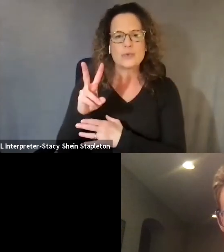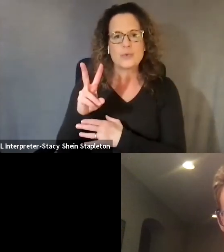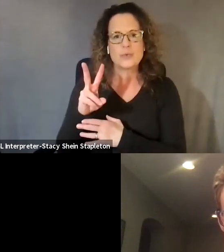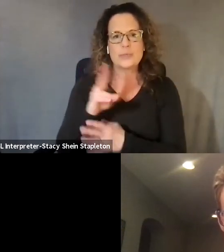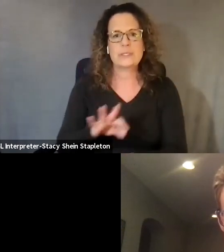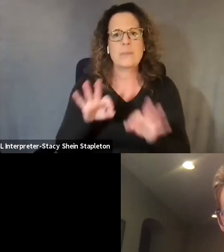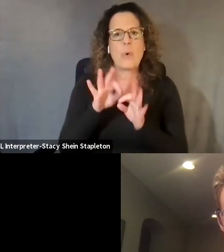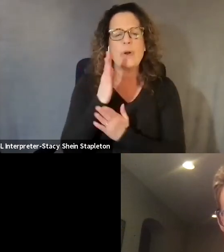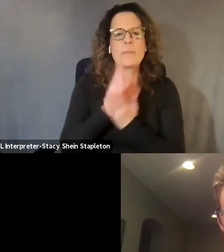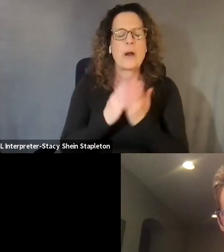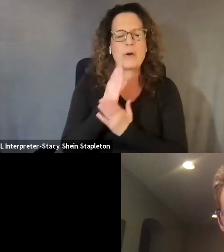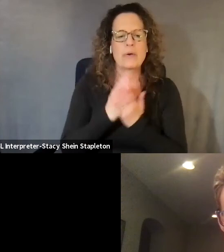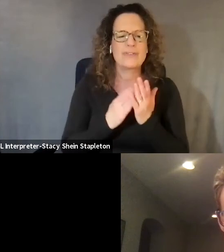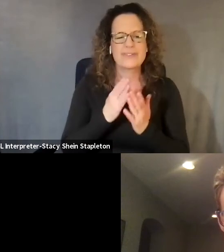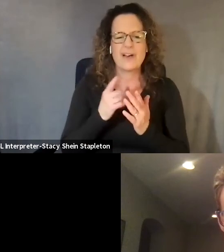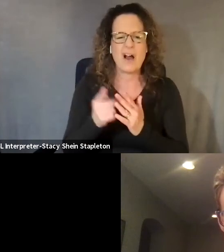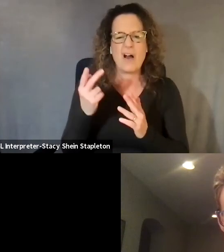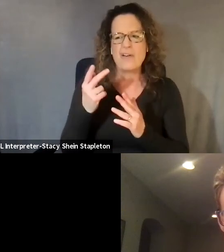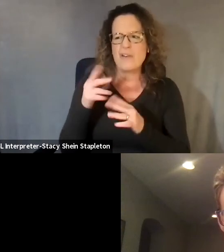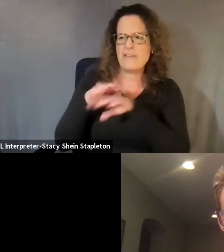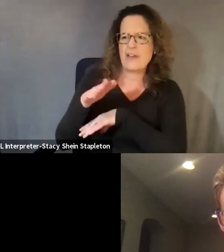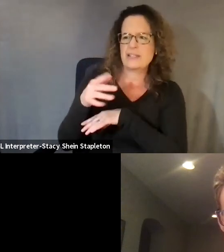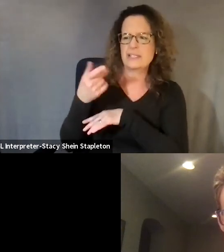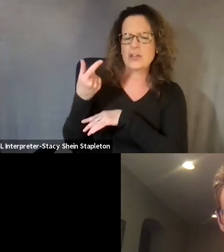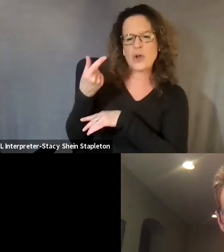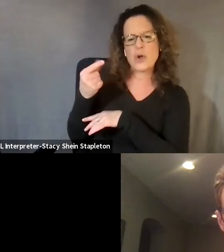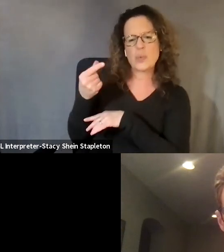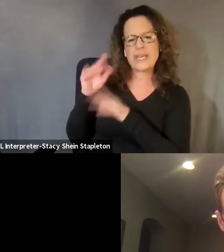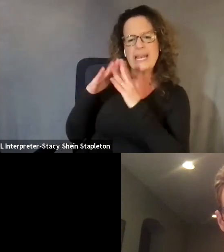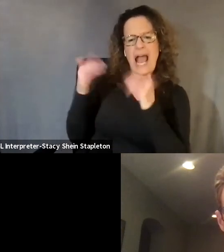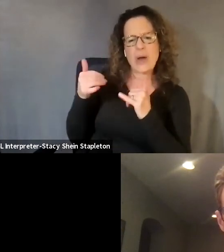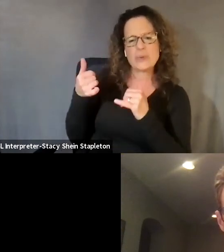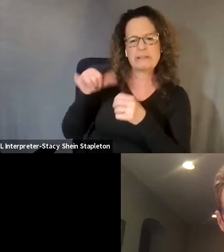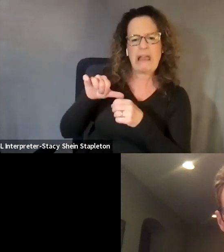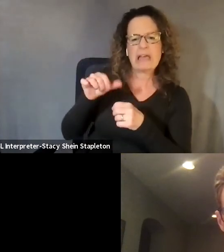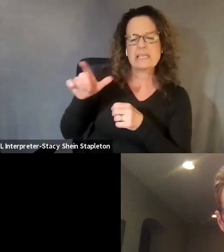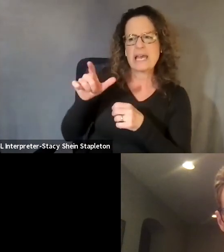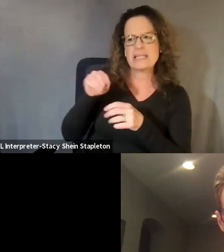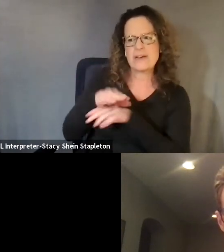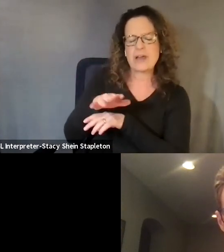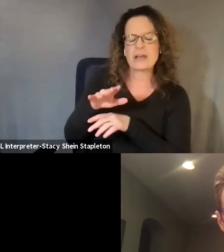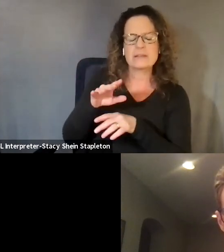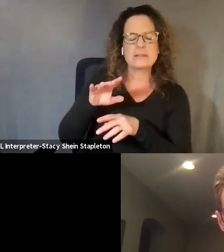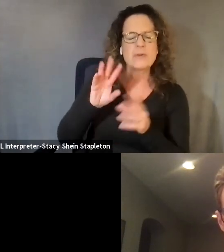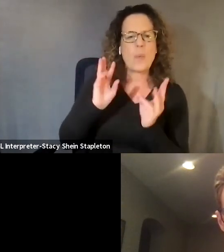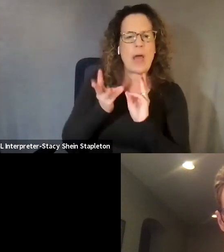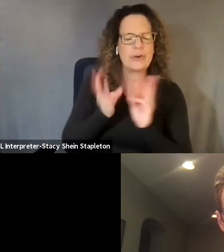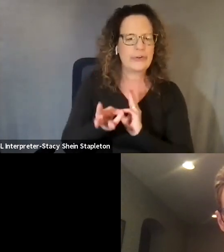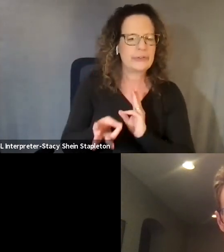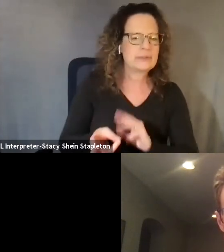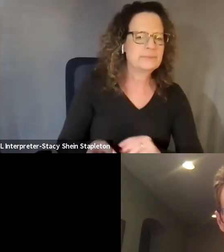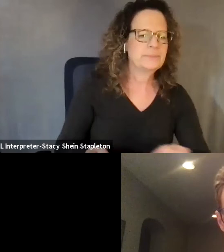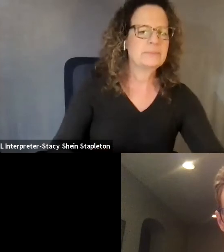key greenhouse gas, which exacerbates climate change. So it's a